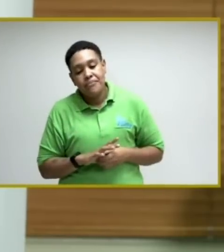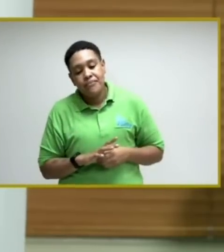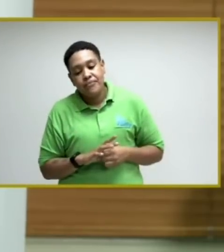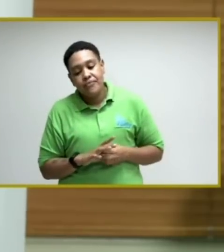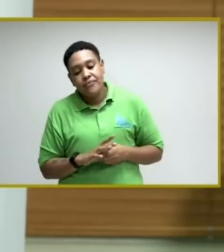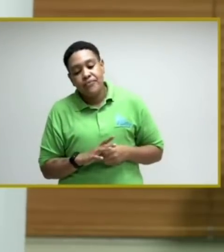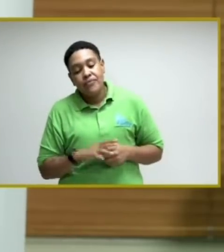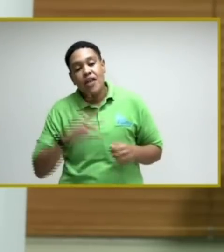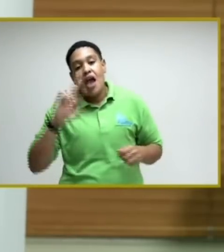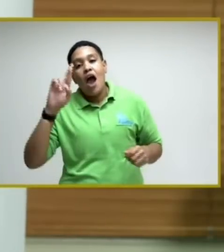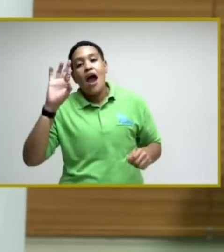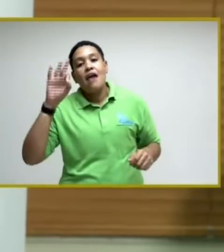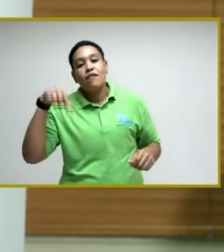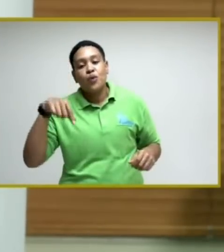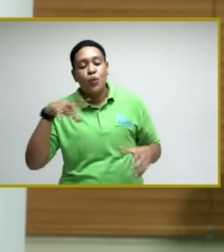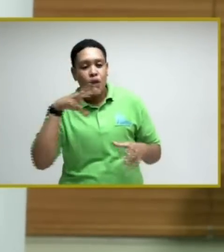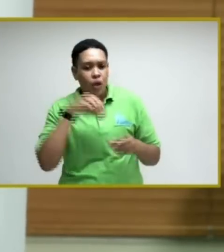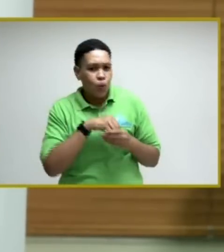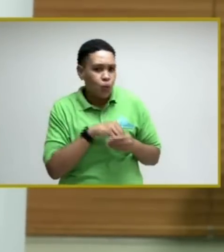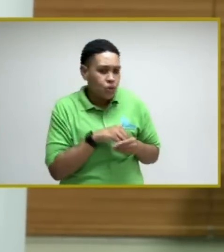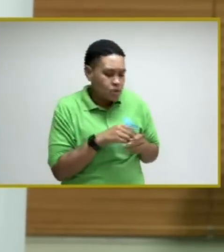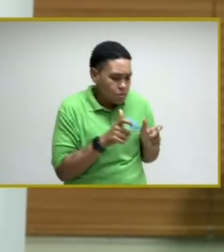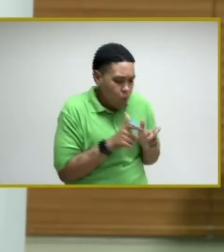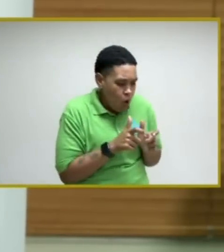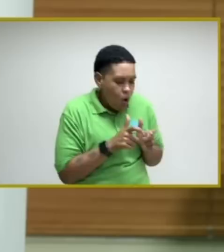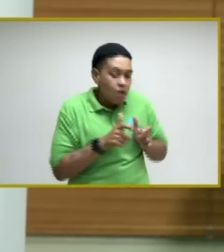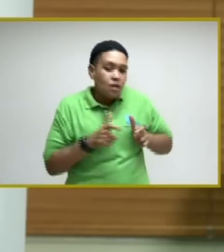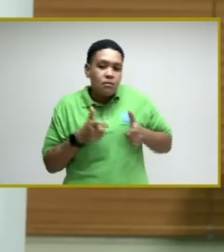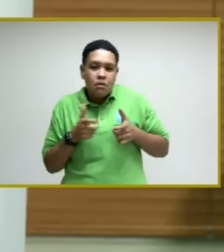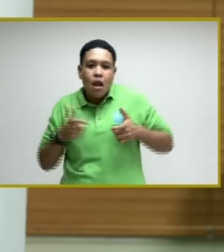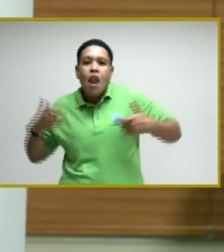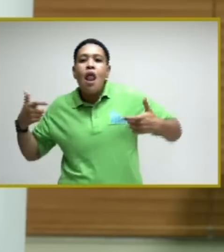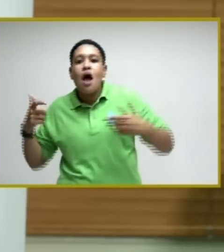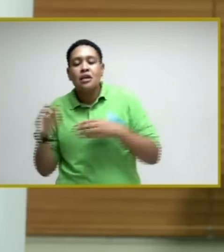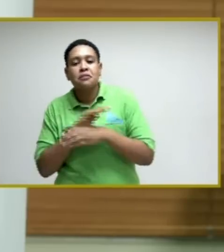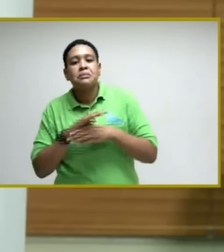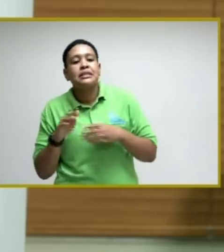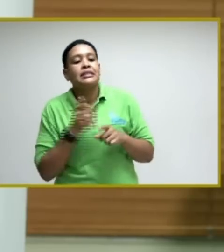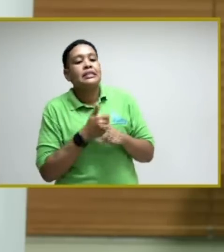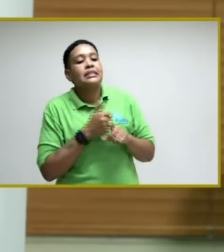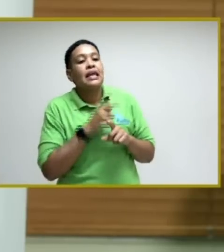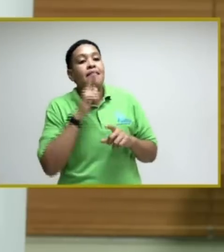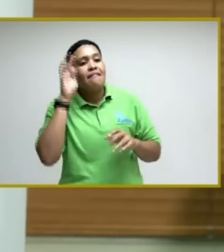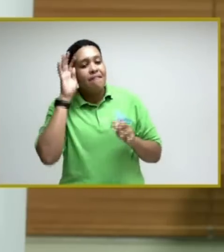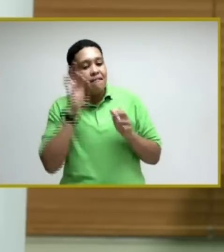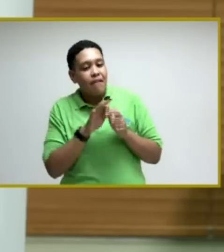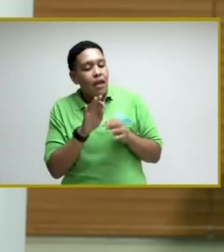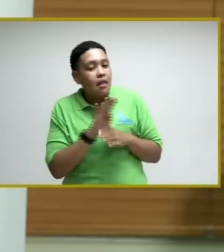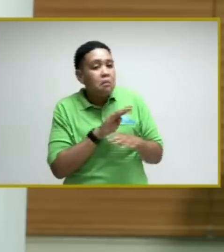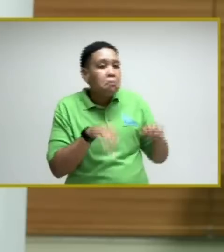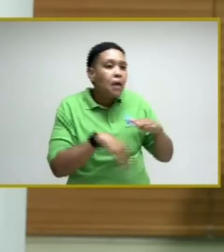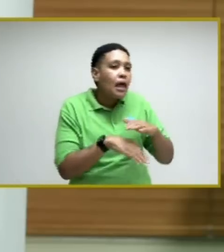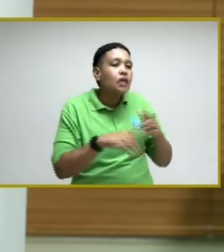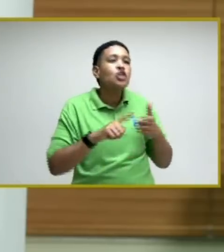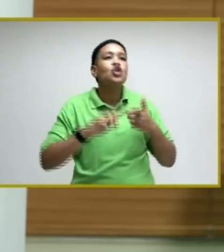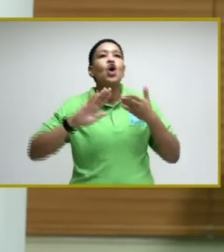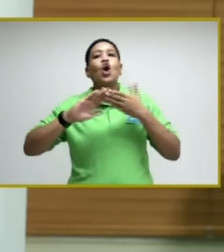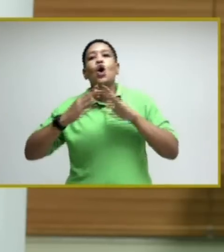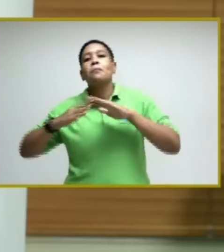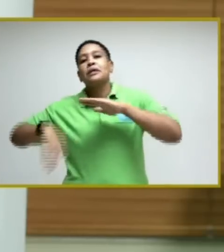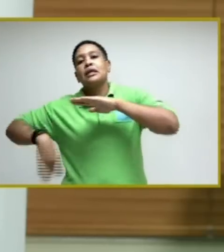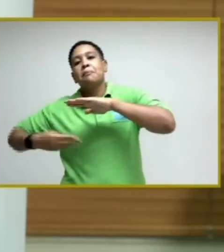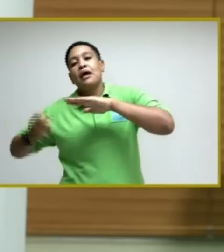aimed at including small, medium, and large enterprises that may be faith-based, community-based, or existing